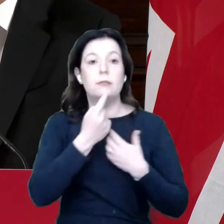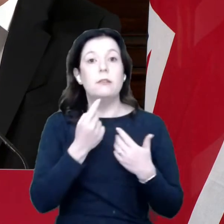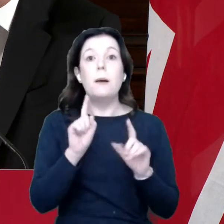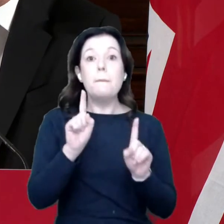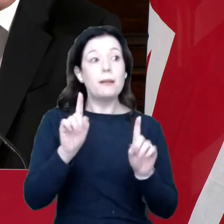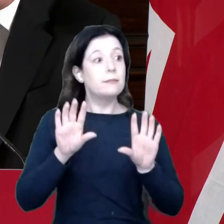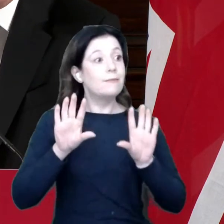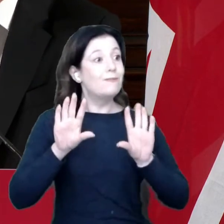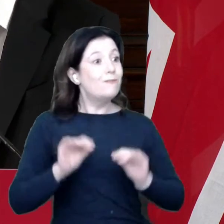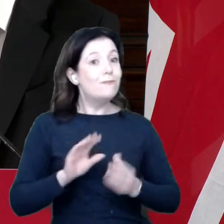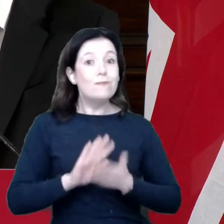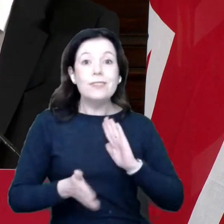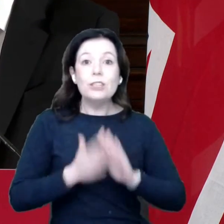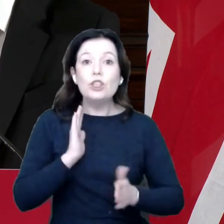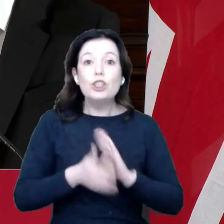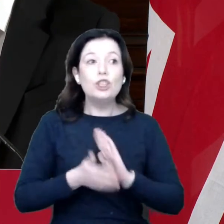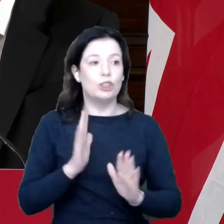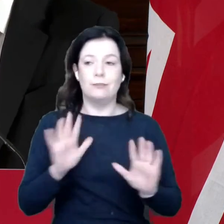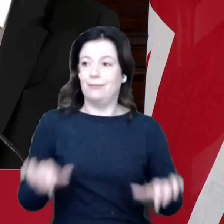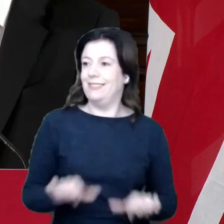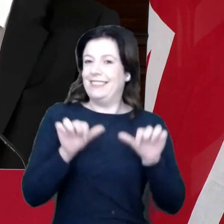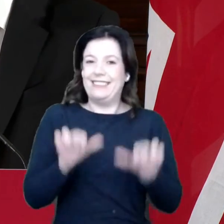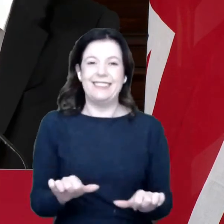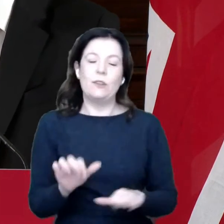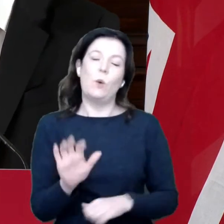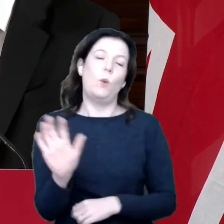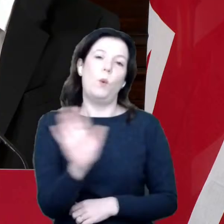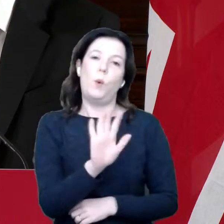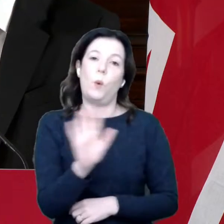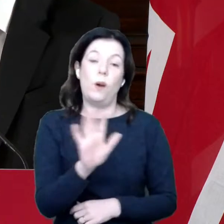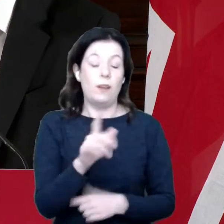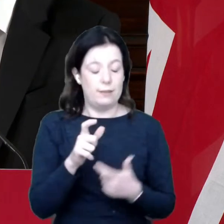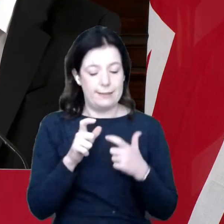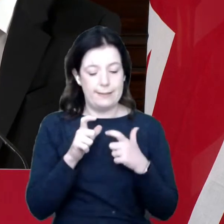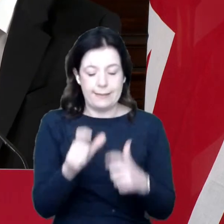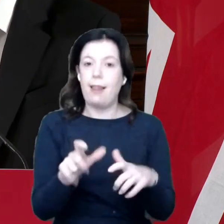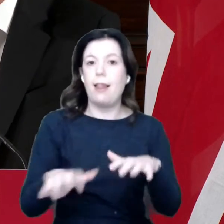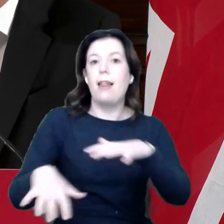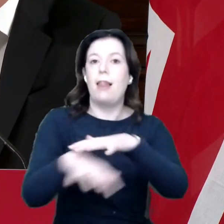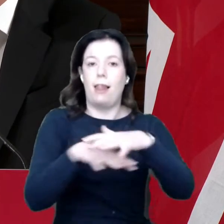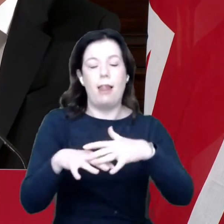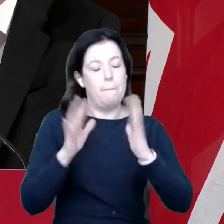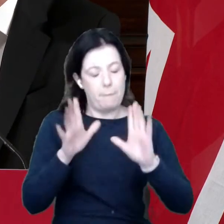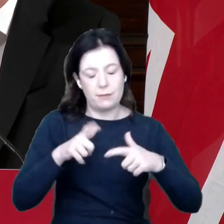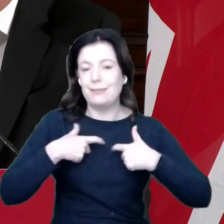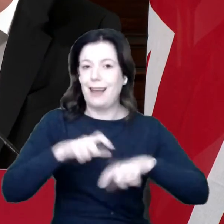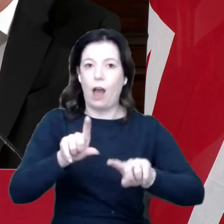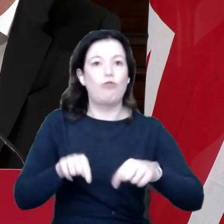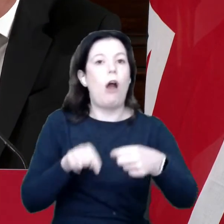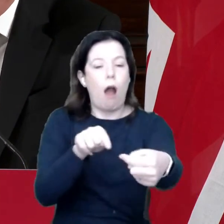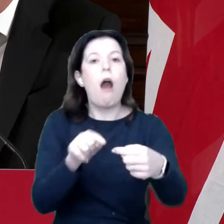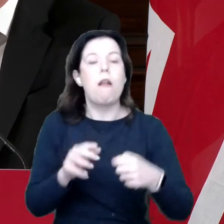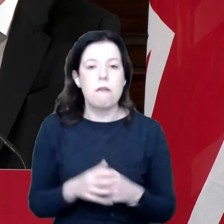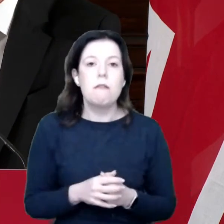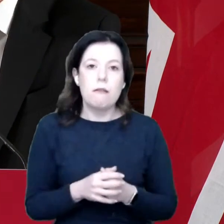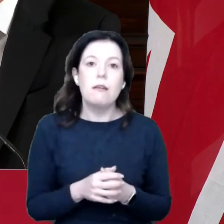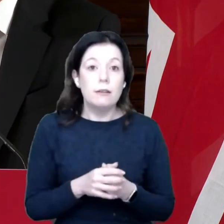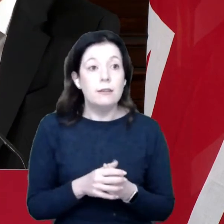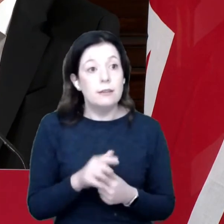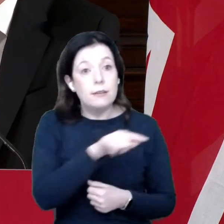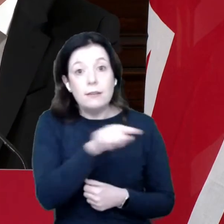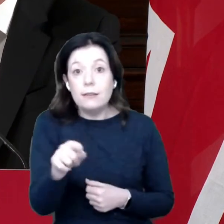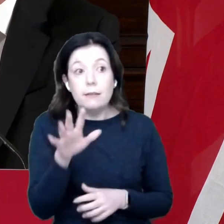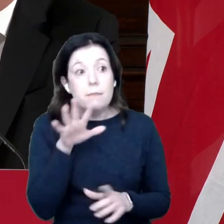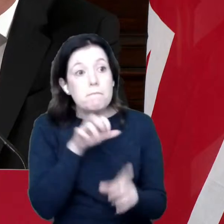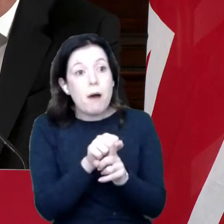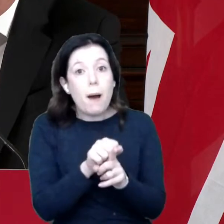to think that now somehow the job is done. It is never done. We must fight anti-Semitism wherever we find it, every day as